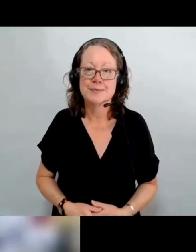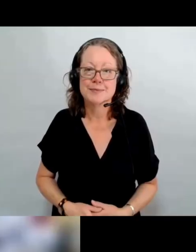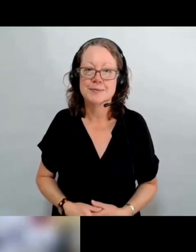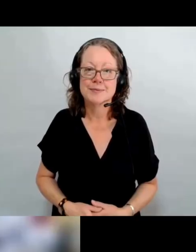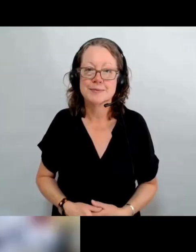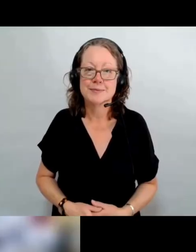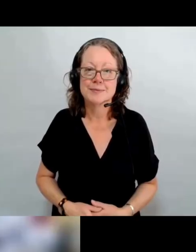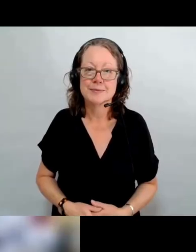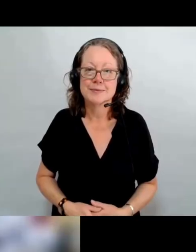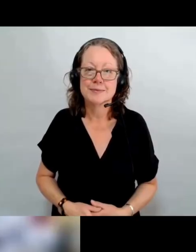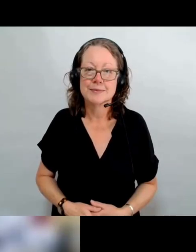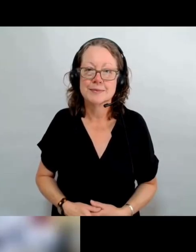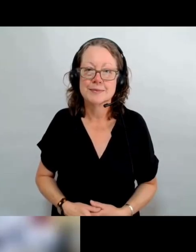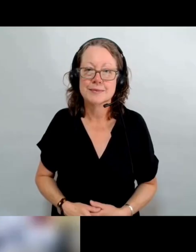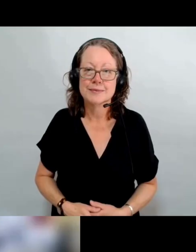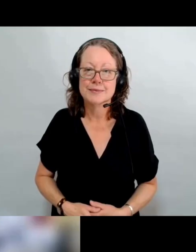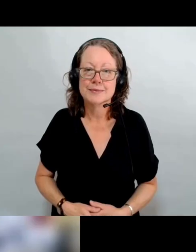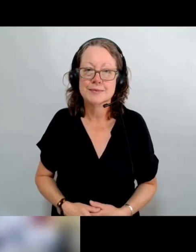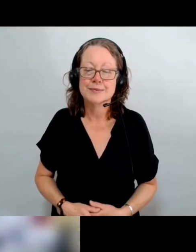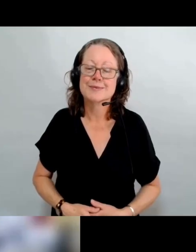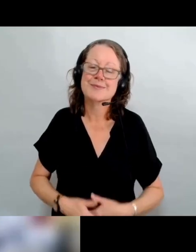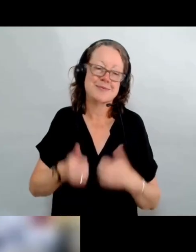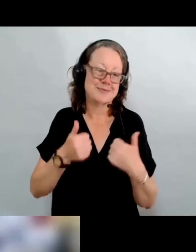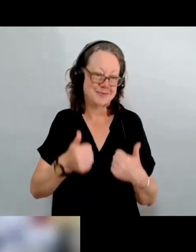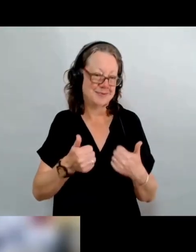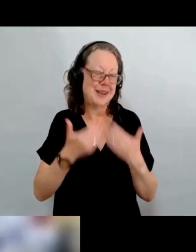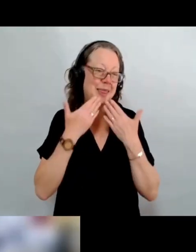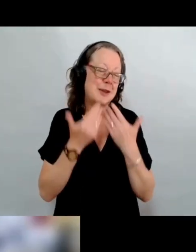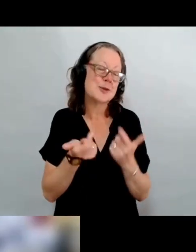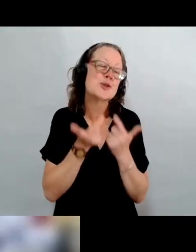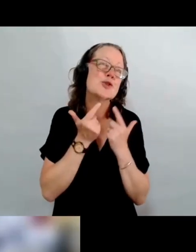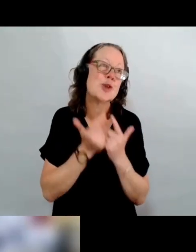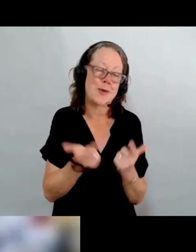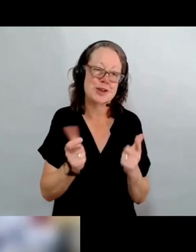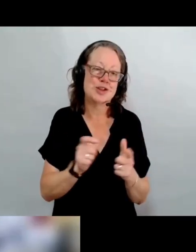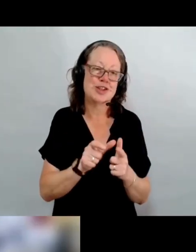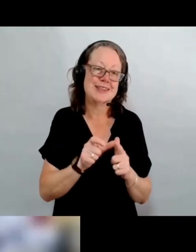Wonderful. Ooh, I'm just going to show my face. Thank you so much, Daniel. That's a